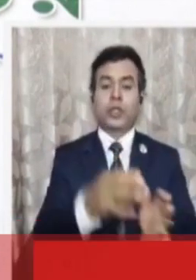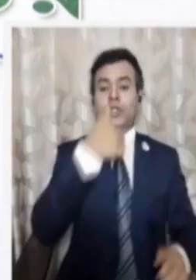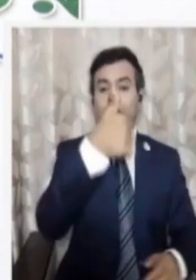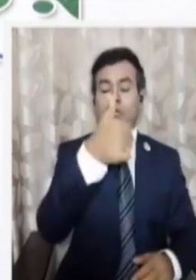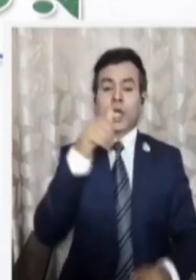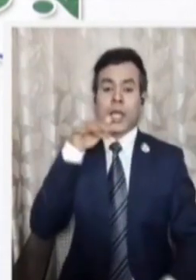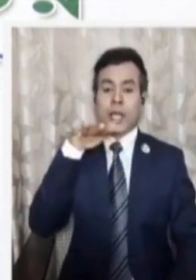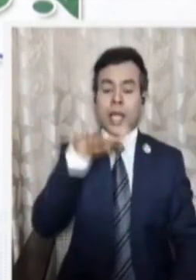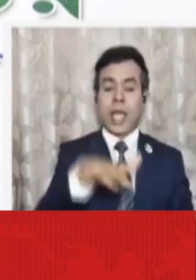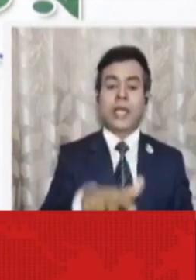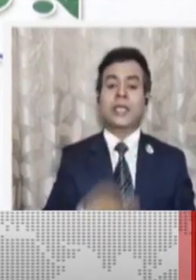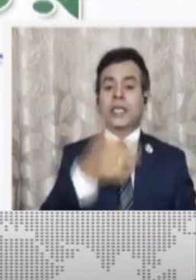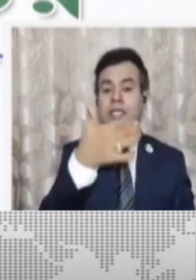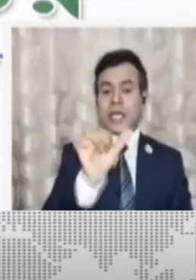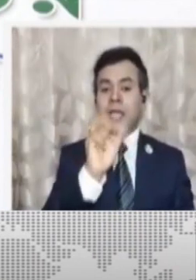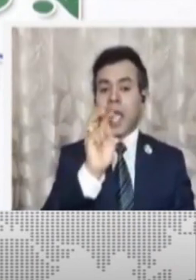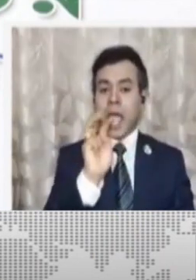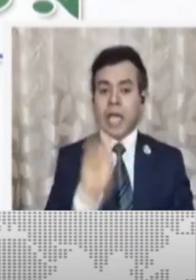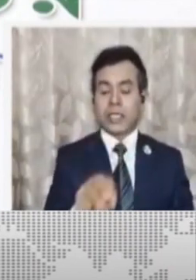In last 24 hours,